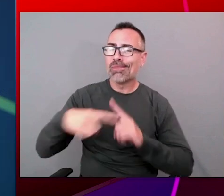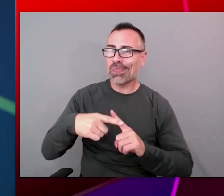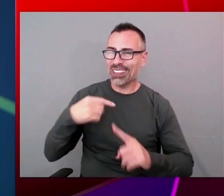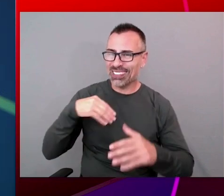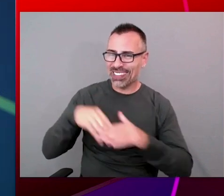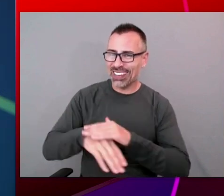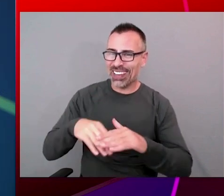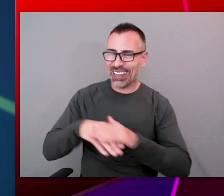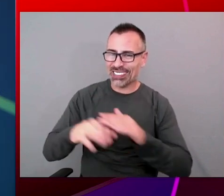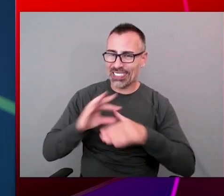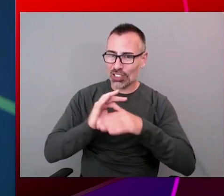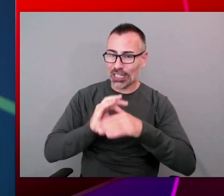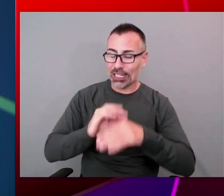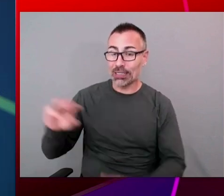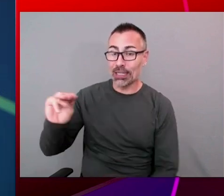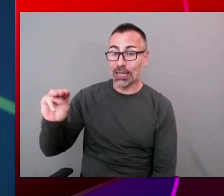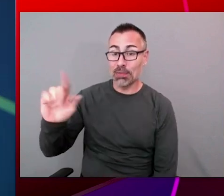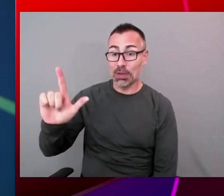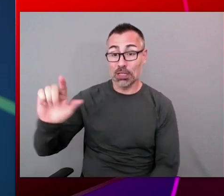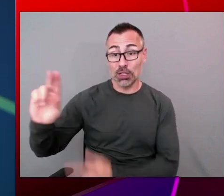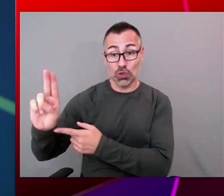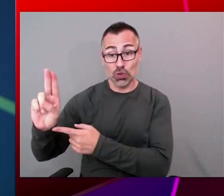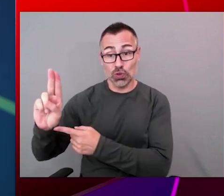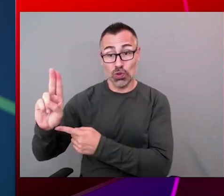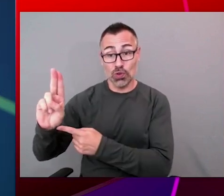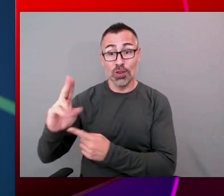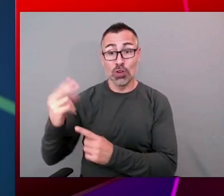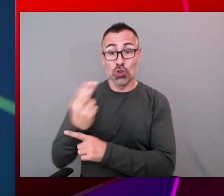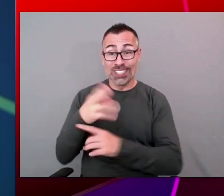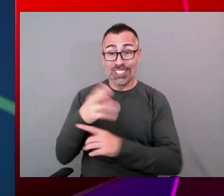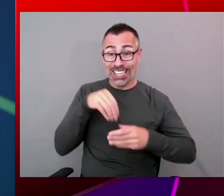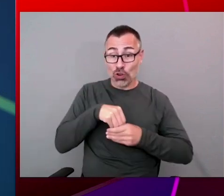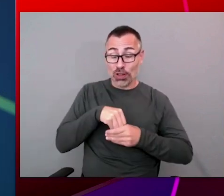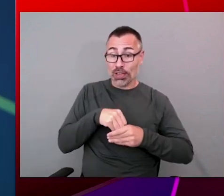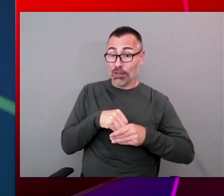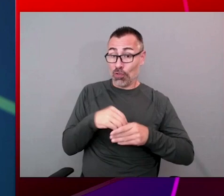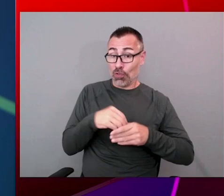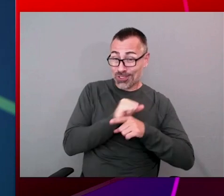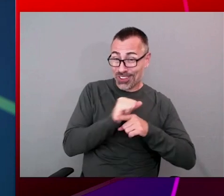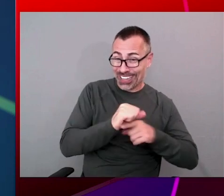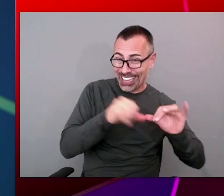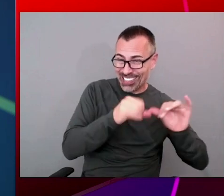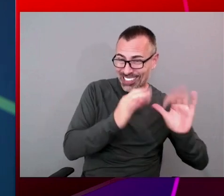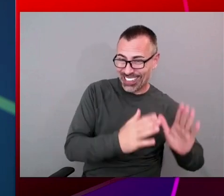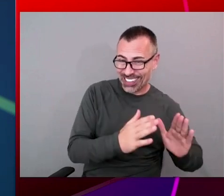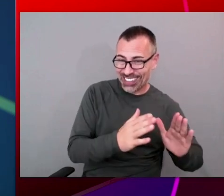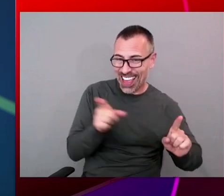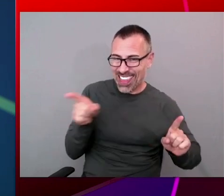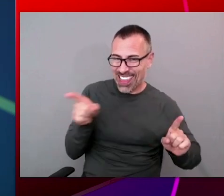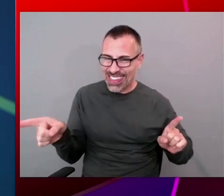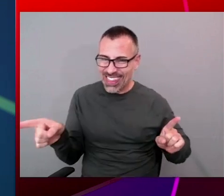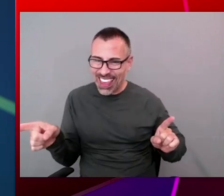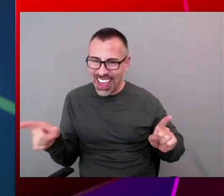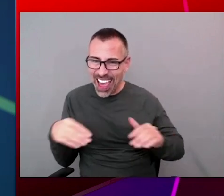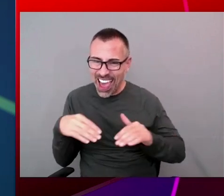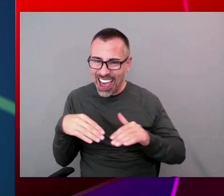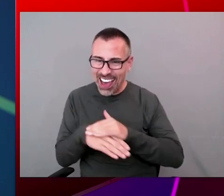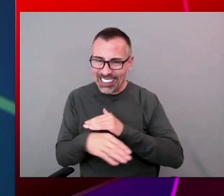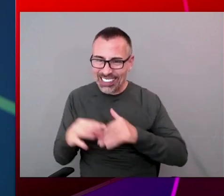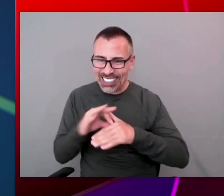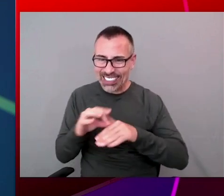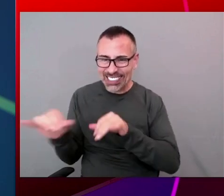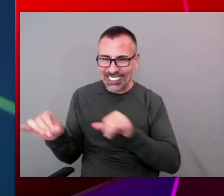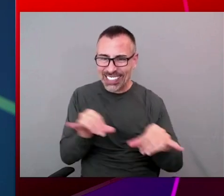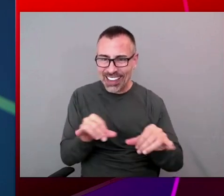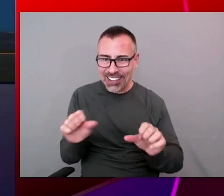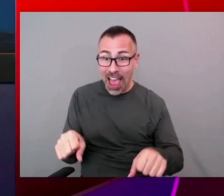Learning University uses internally to train our engineers. They'll get access to that same content to be able to train their students. Well,